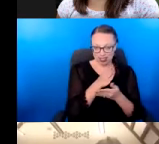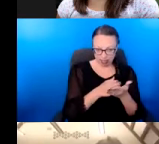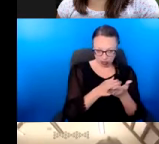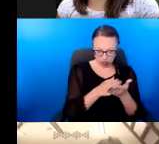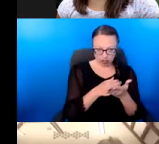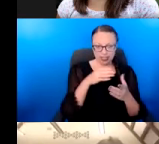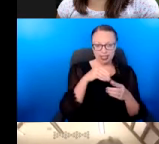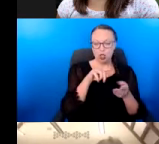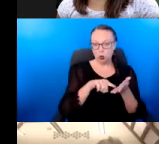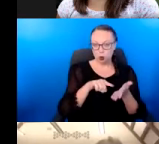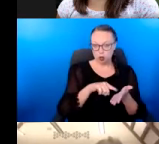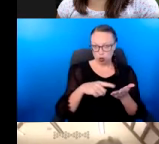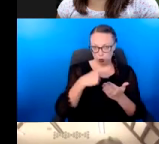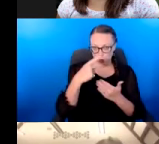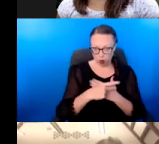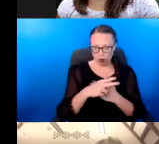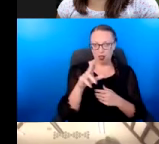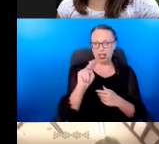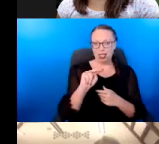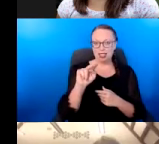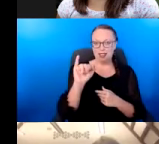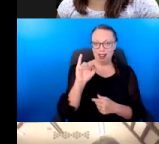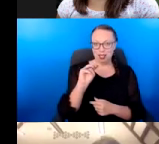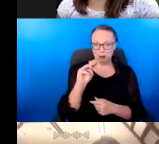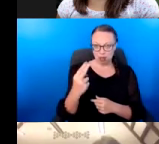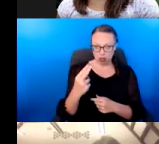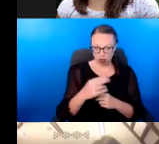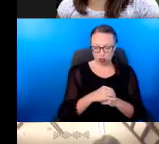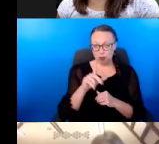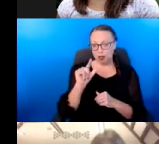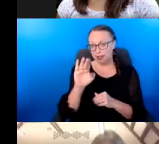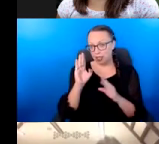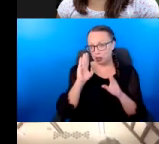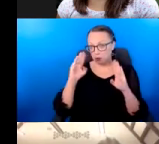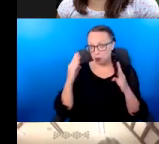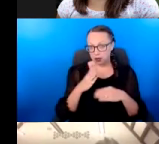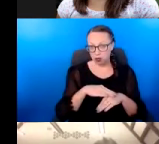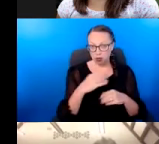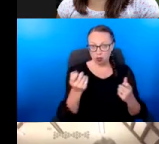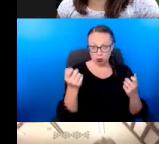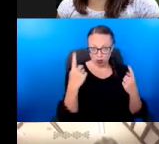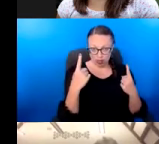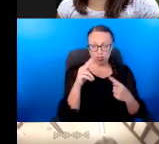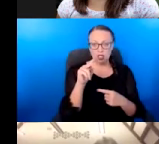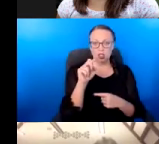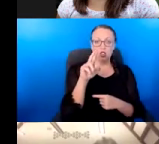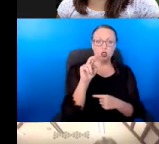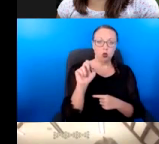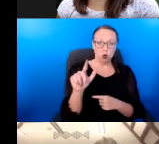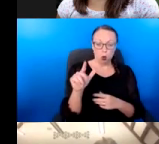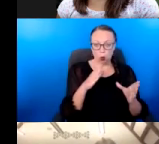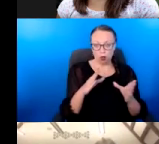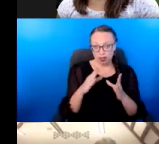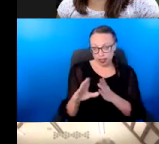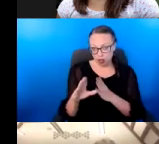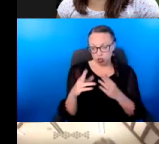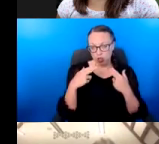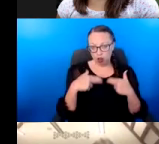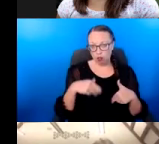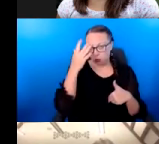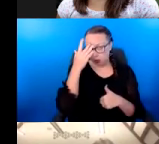research program of NIMH. His laboratory focuses on understanding the neuroorganization of human memory and social